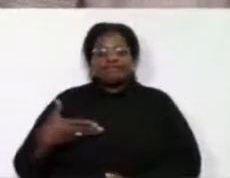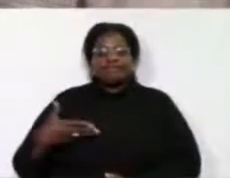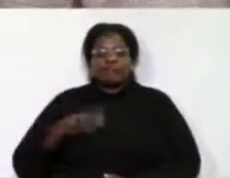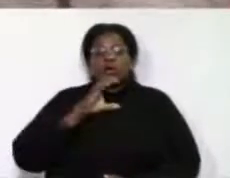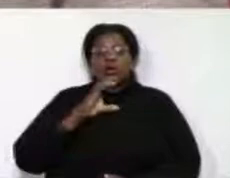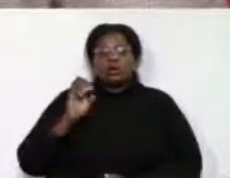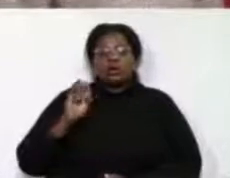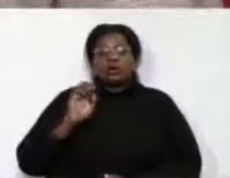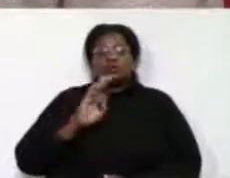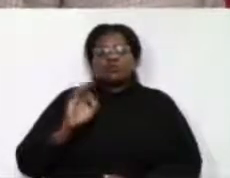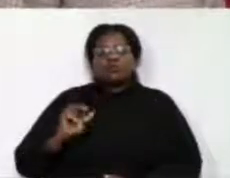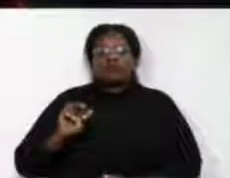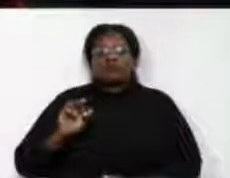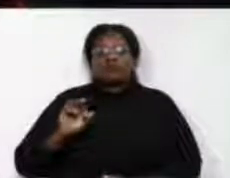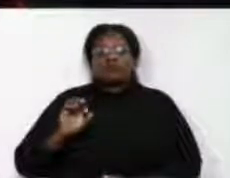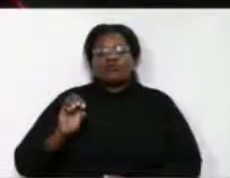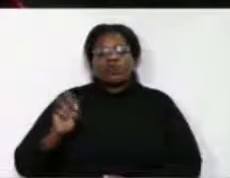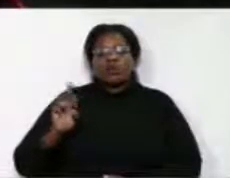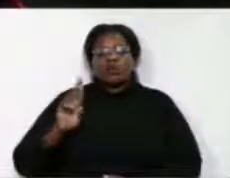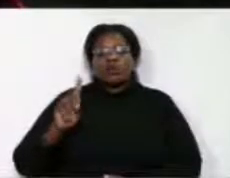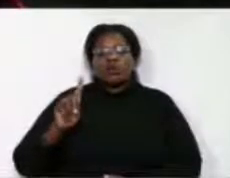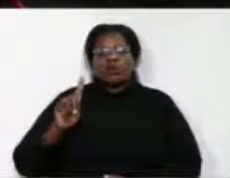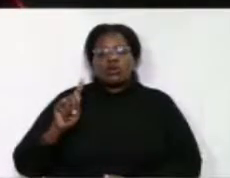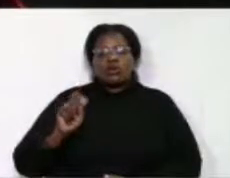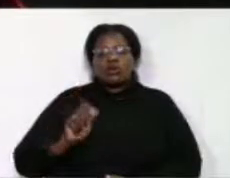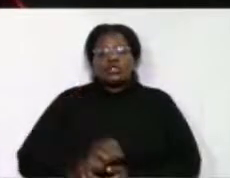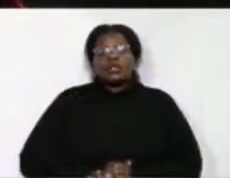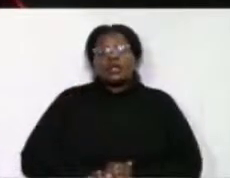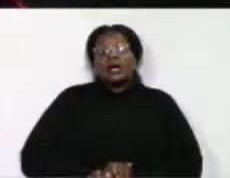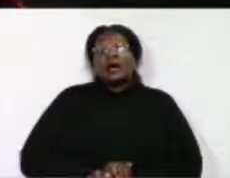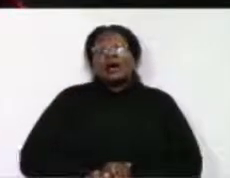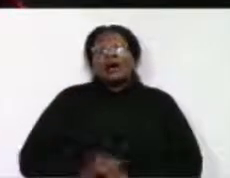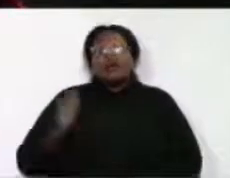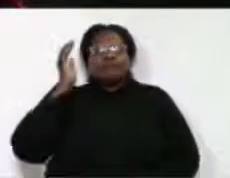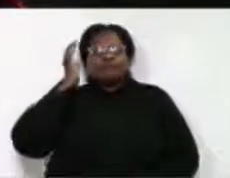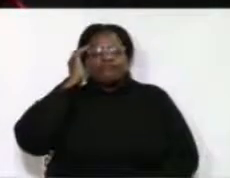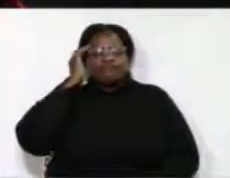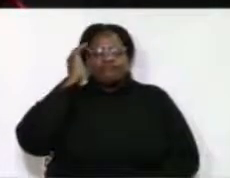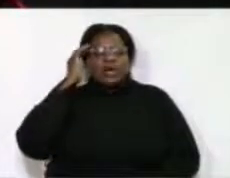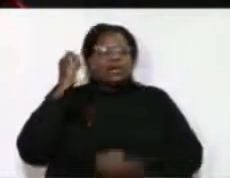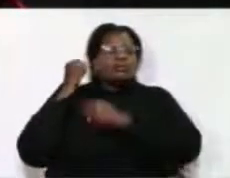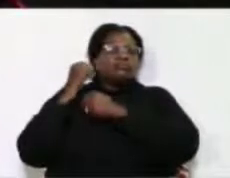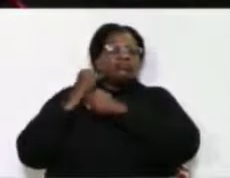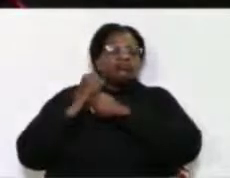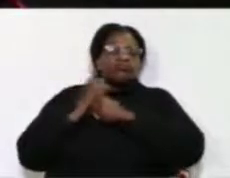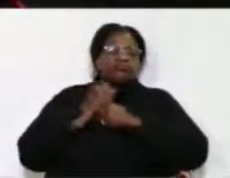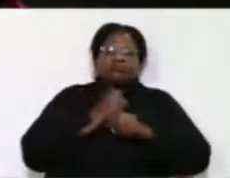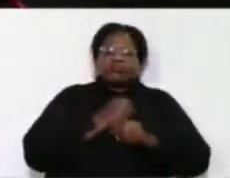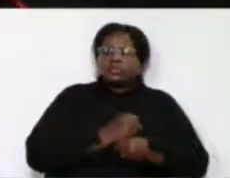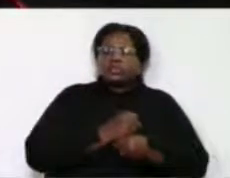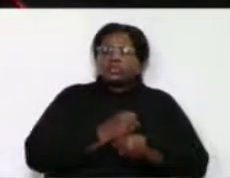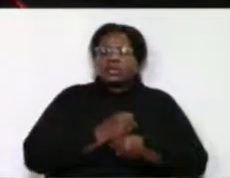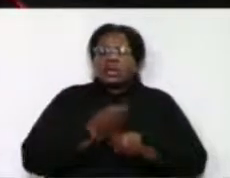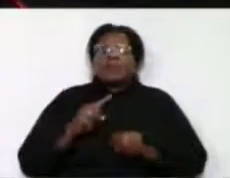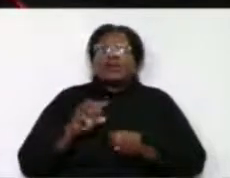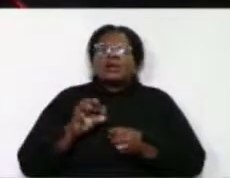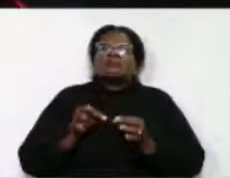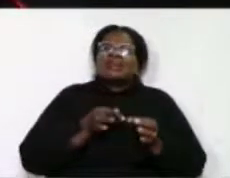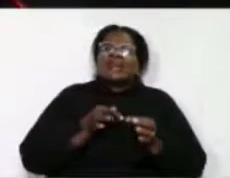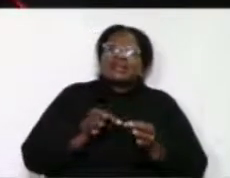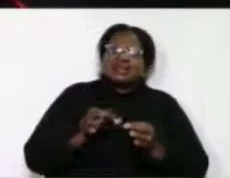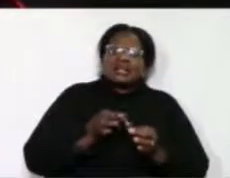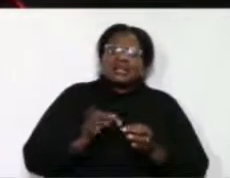in the middle name. So I know it's difficult, and what I want to emphasize to you guys is the fact that